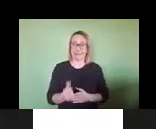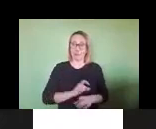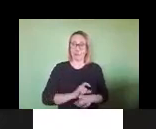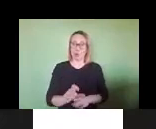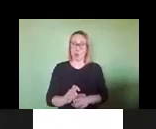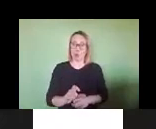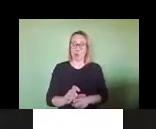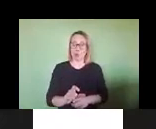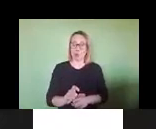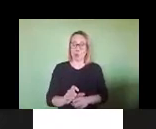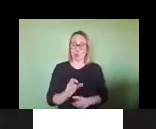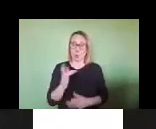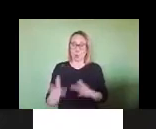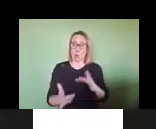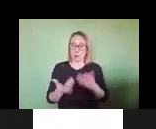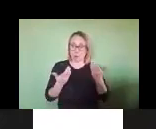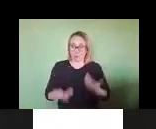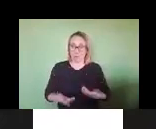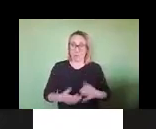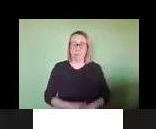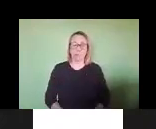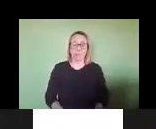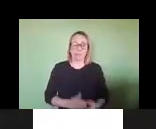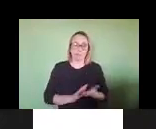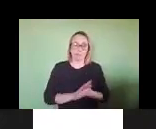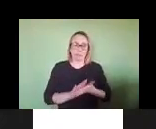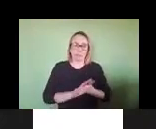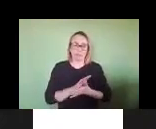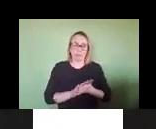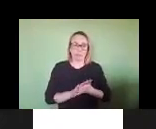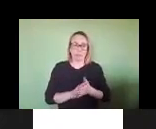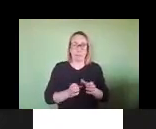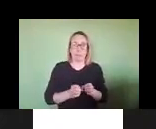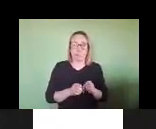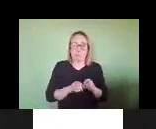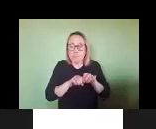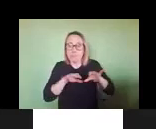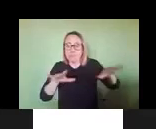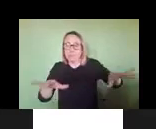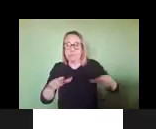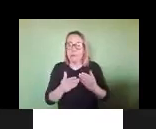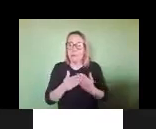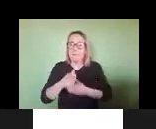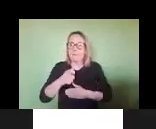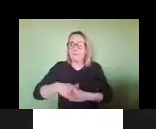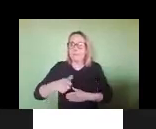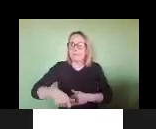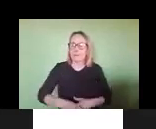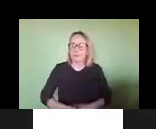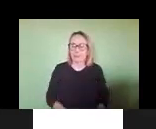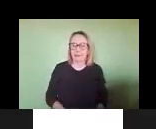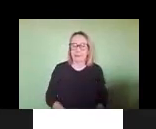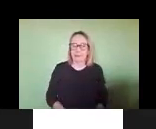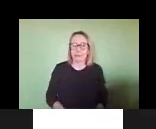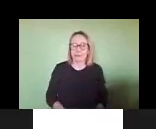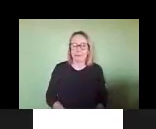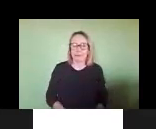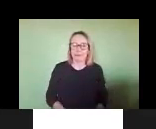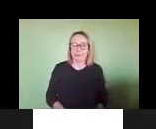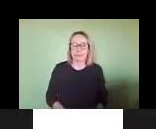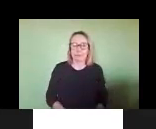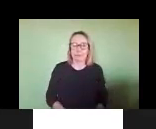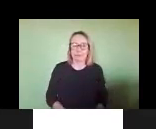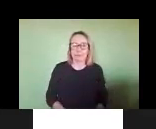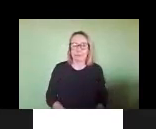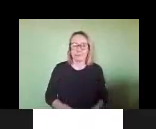courses and sessions online now. Means that we can reach a much wider numbers with our activities. What